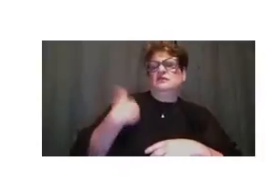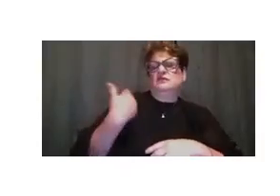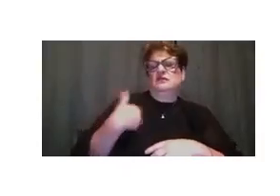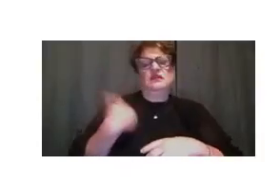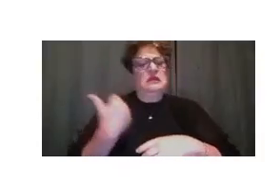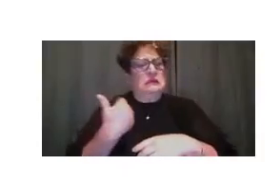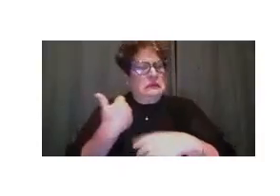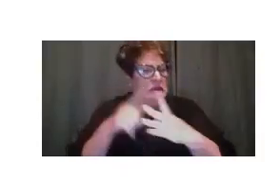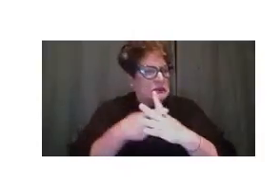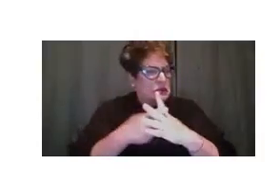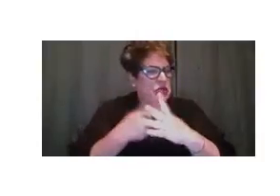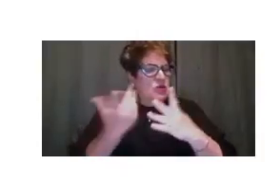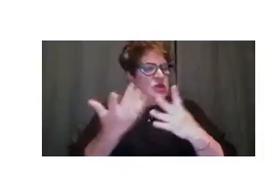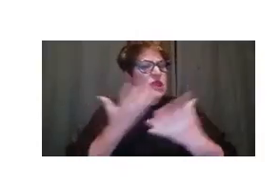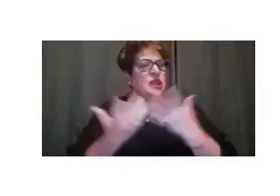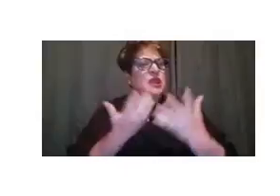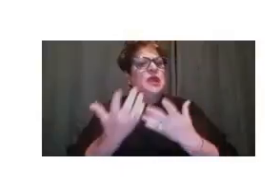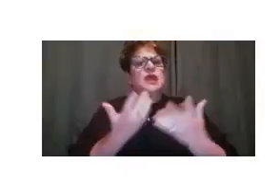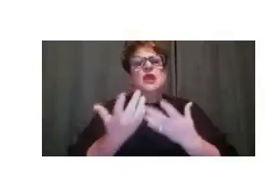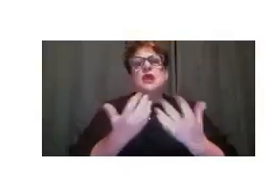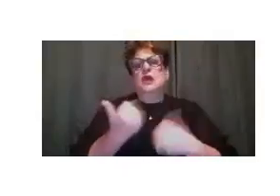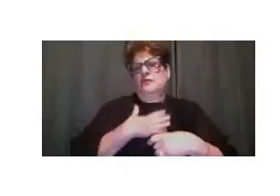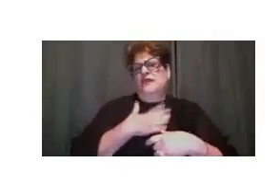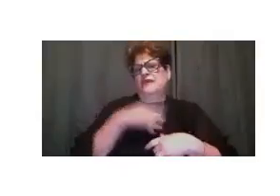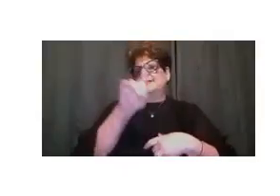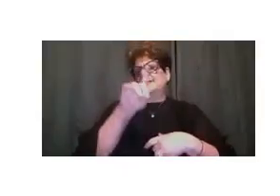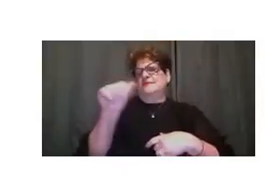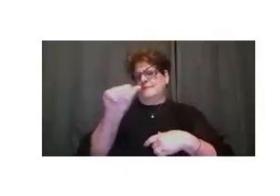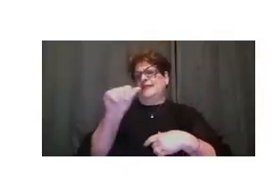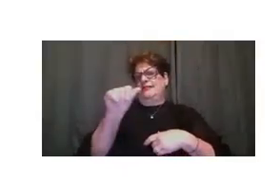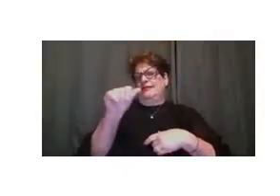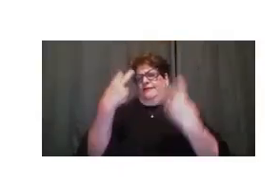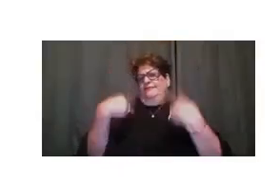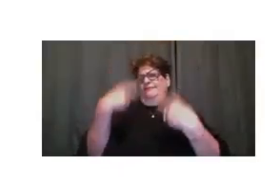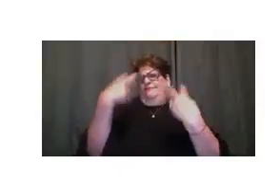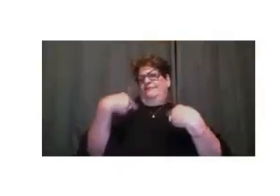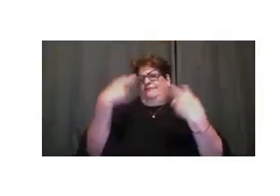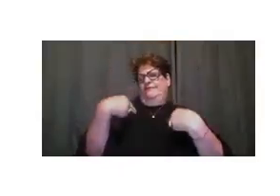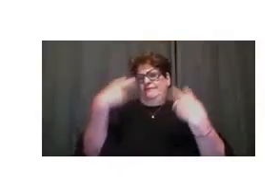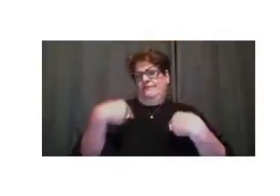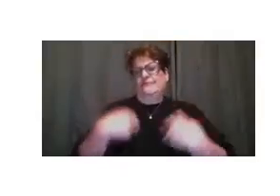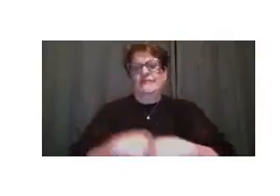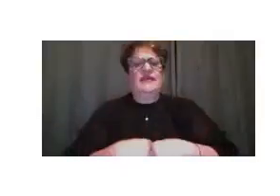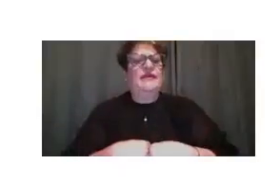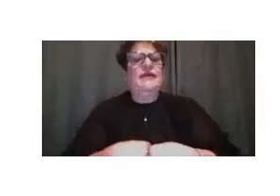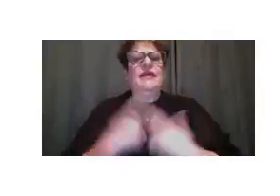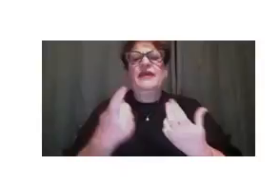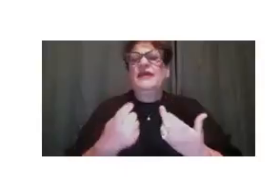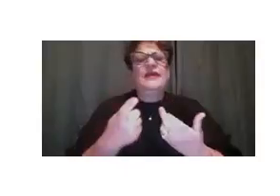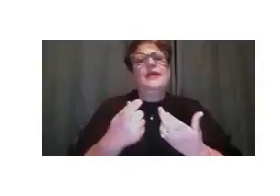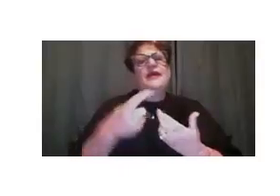started on my disability as you